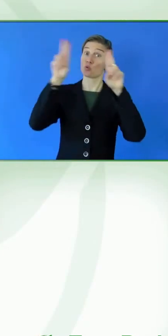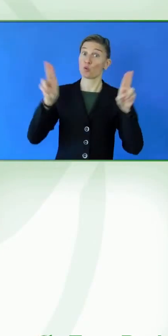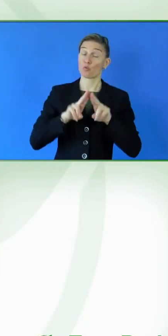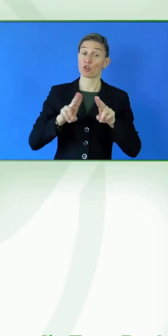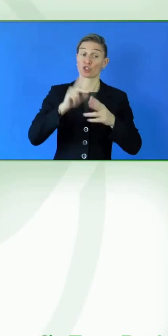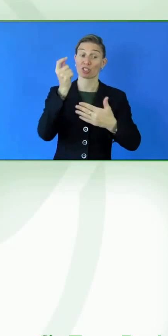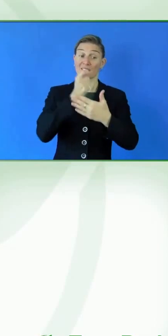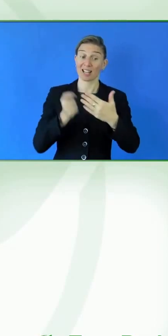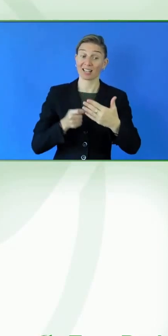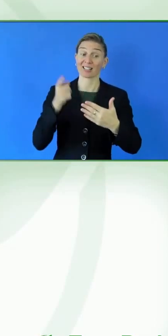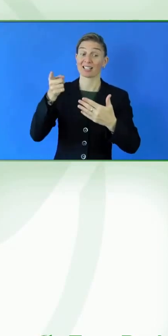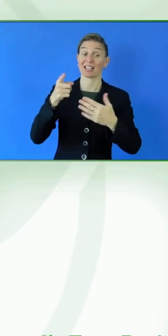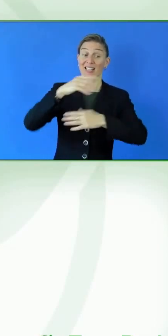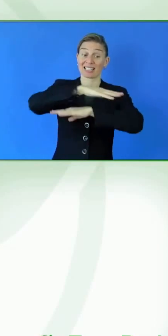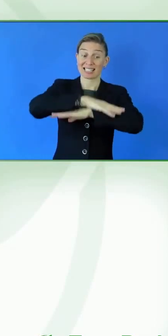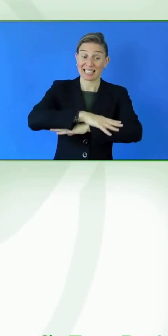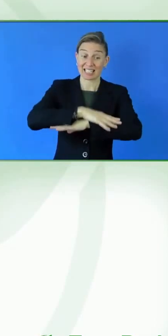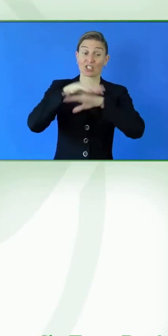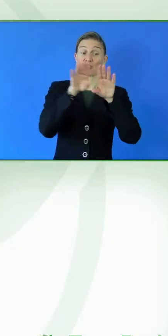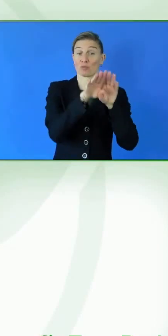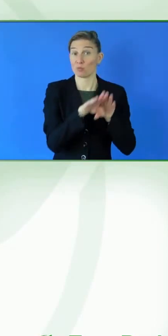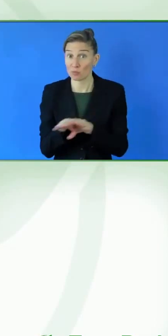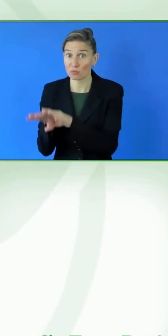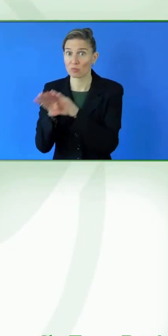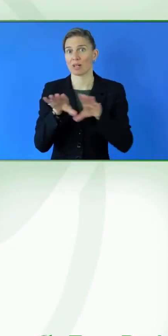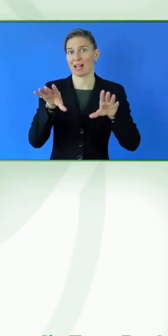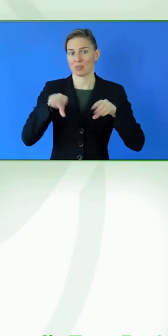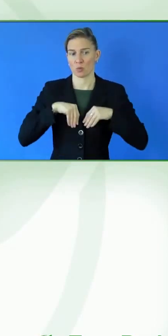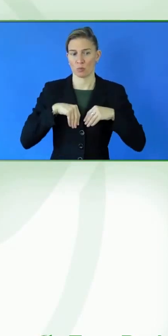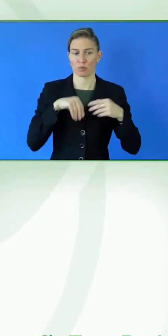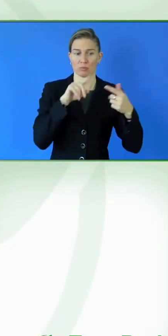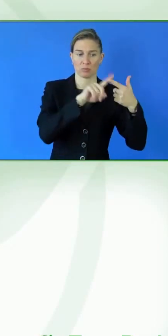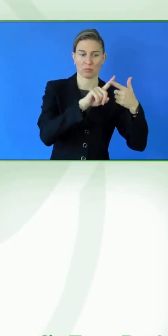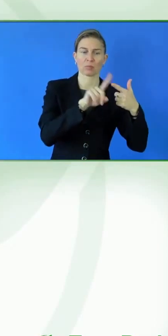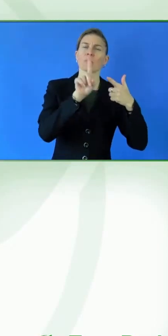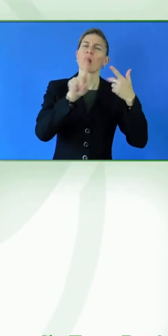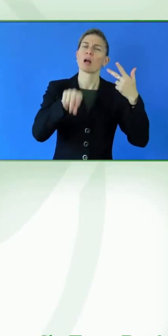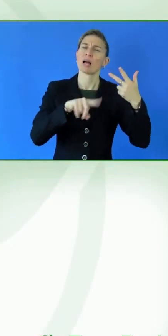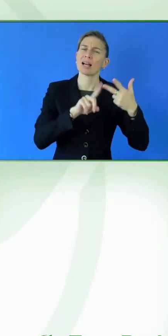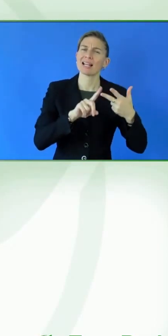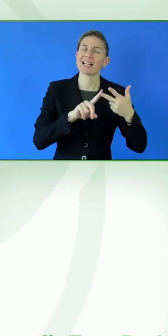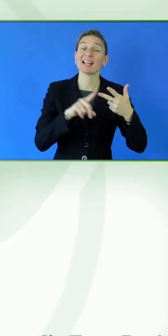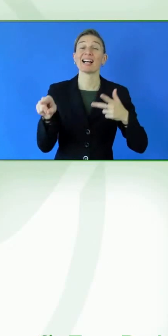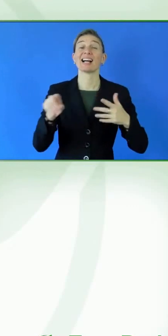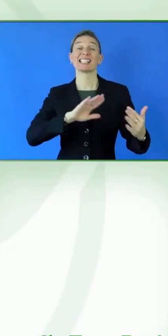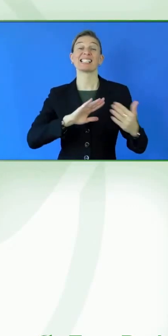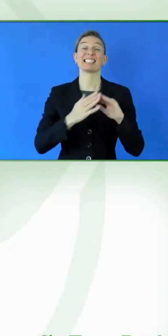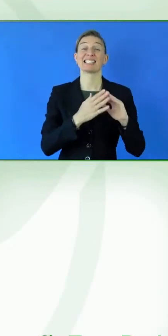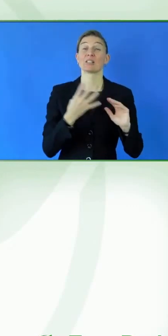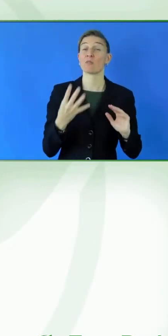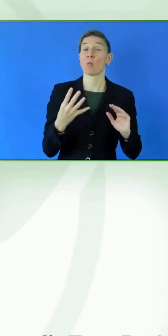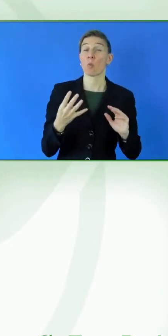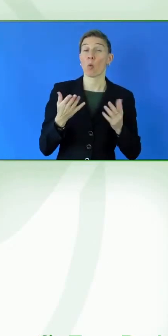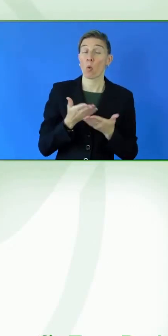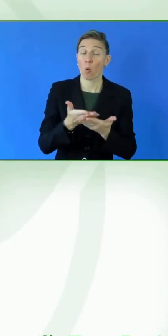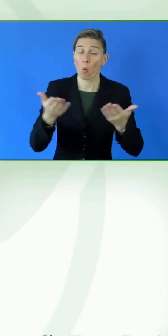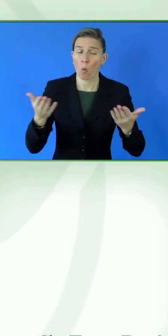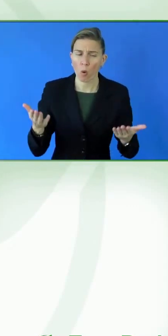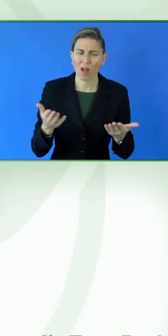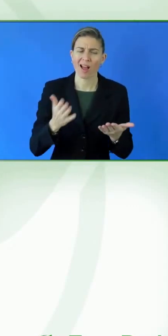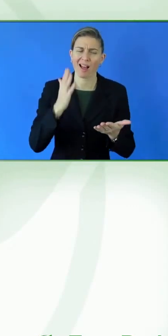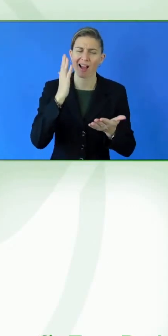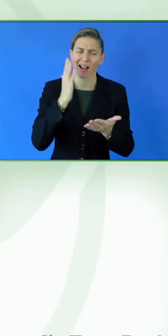platform, Cities for All, as a platform for industry-leading partnerships